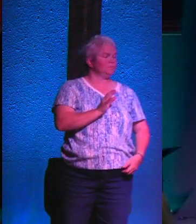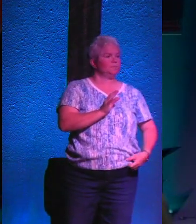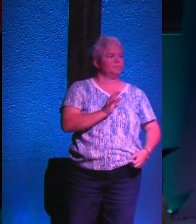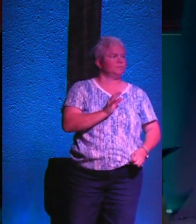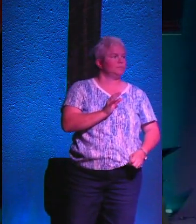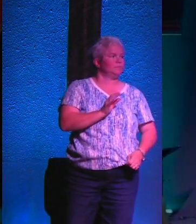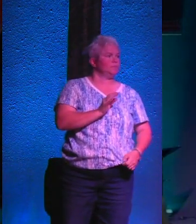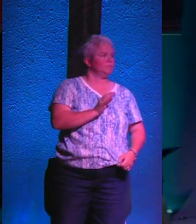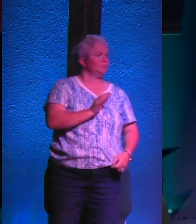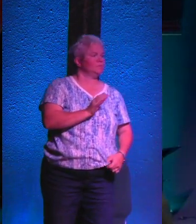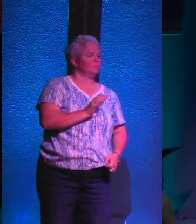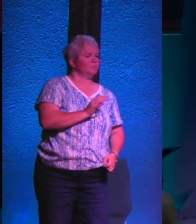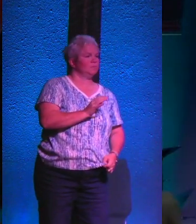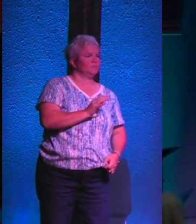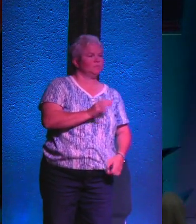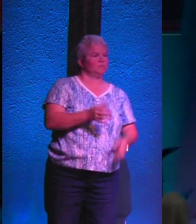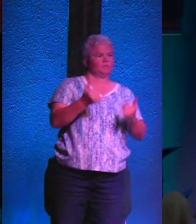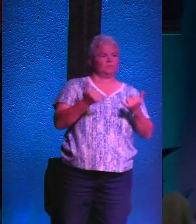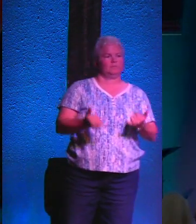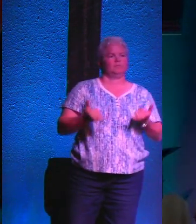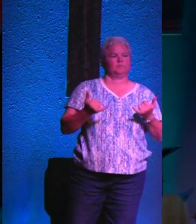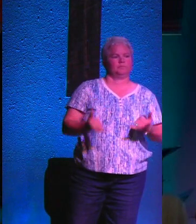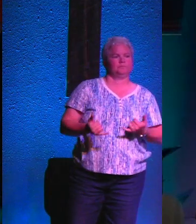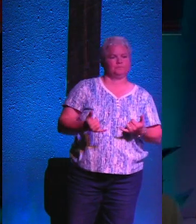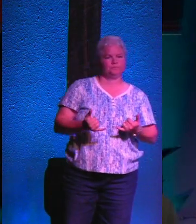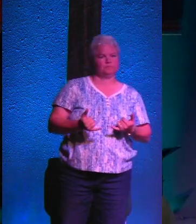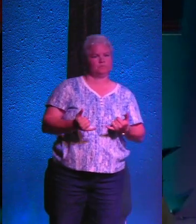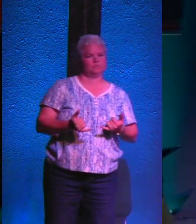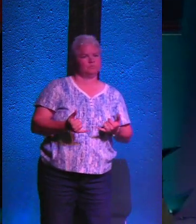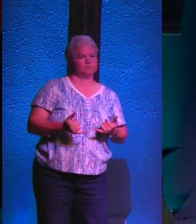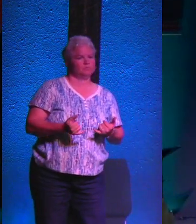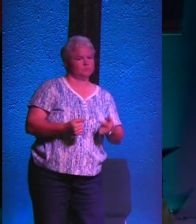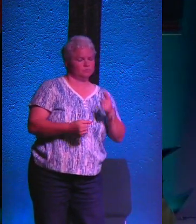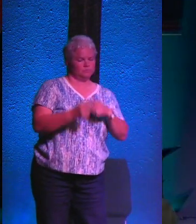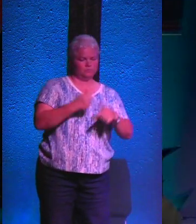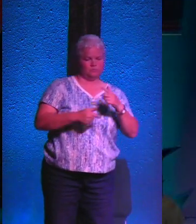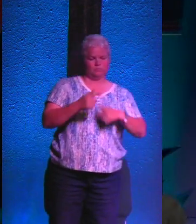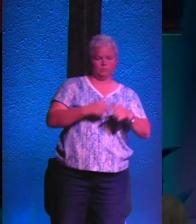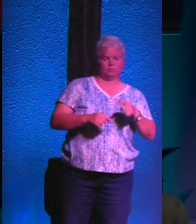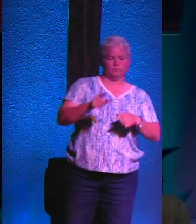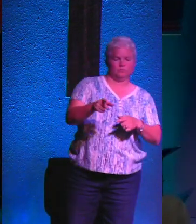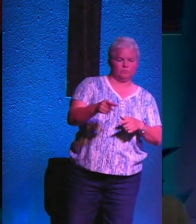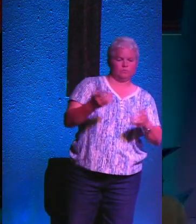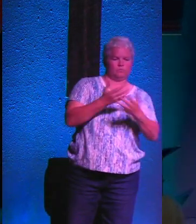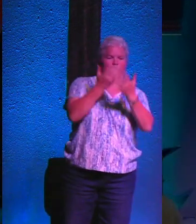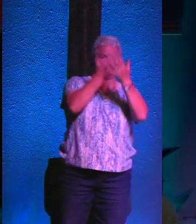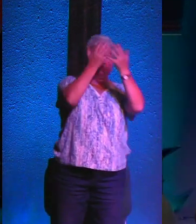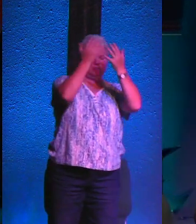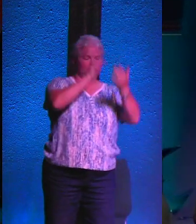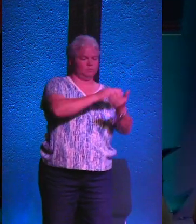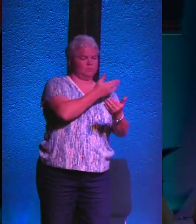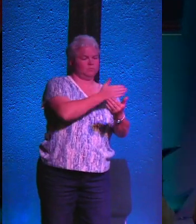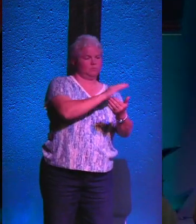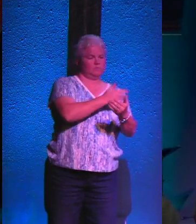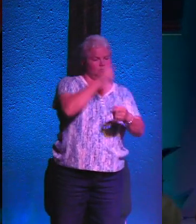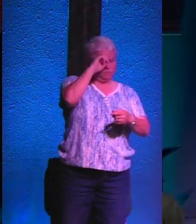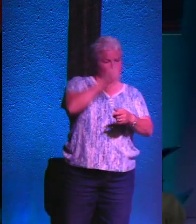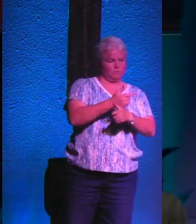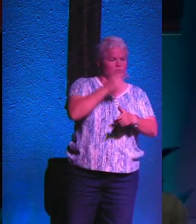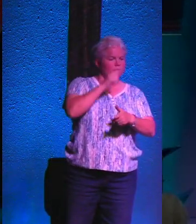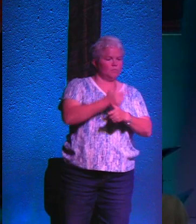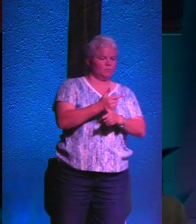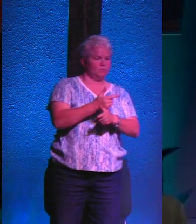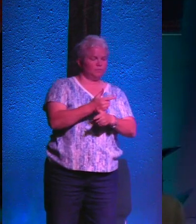But I think today is all about just coming forward and singing this song with our brothers